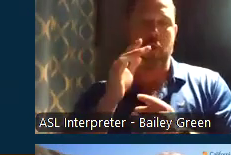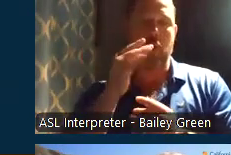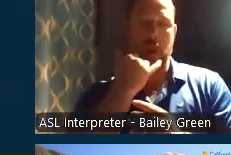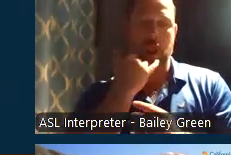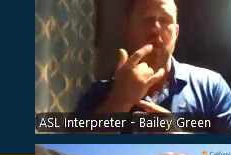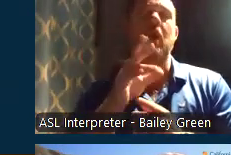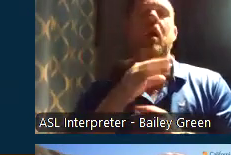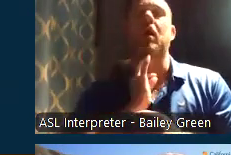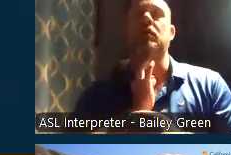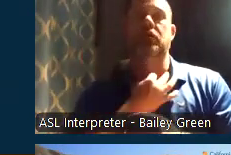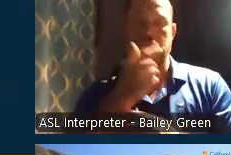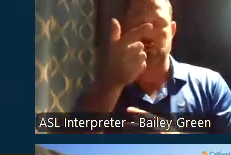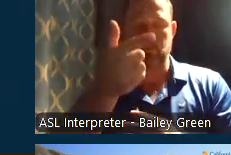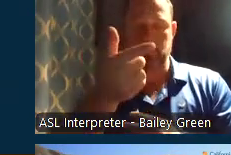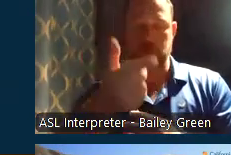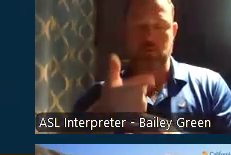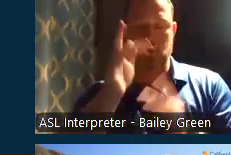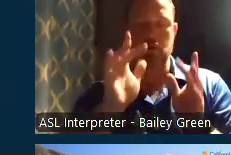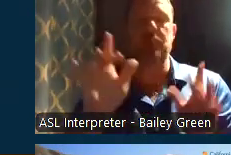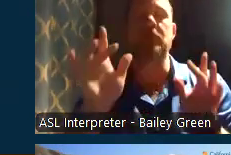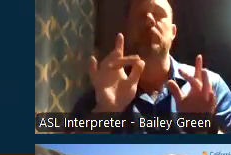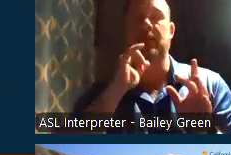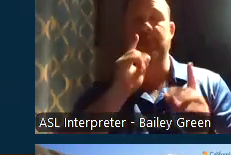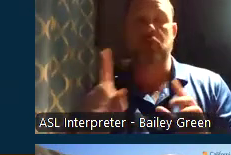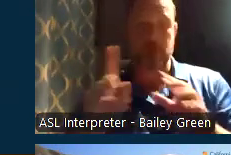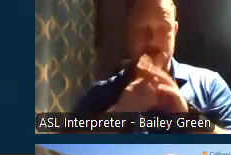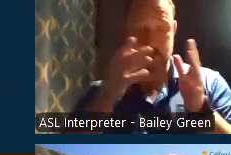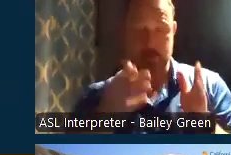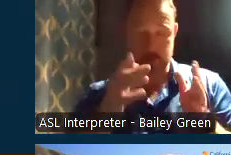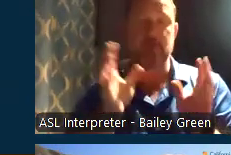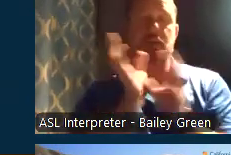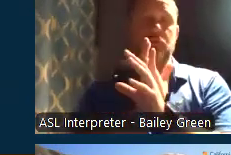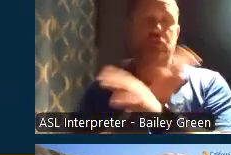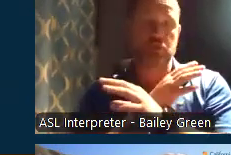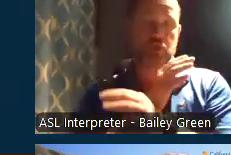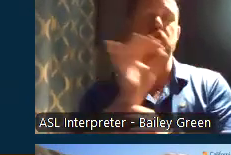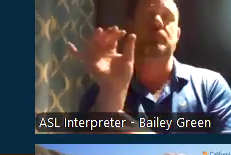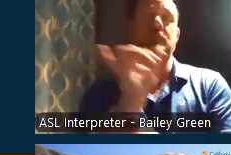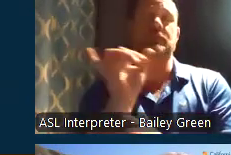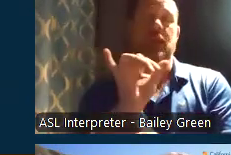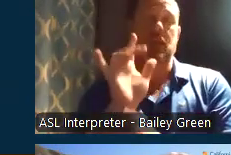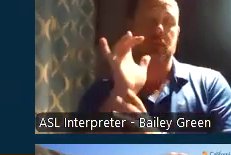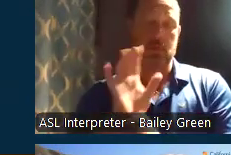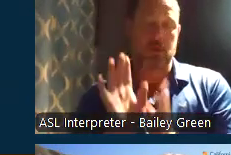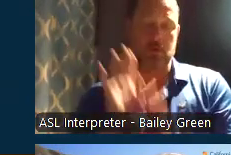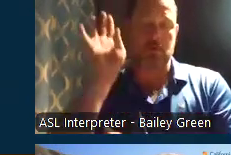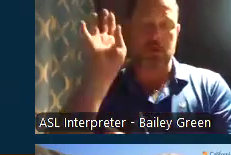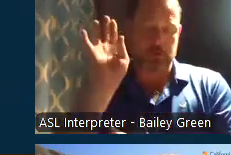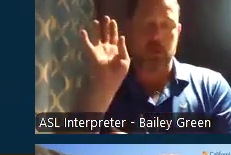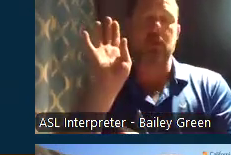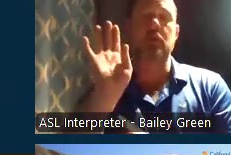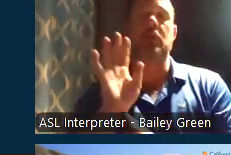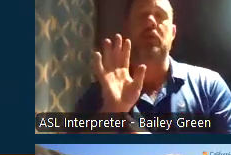to unmute on your side as well. If you're an attendee who's joining Zoom, same thing, click the raise hand